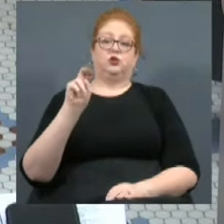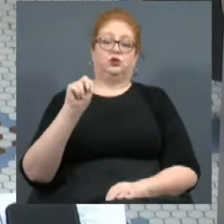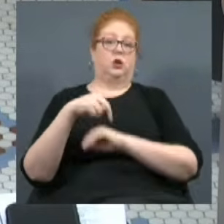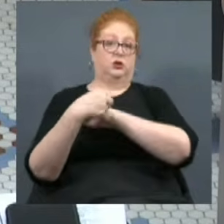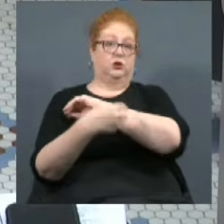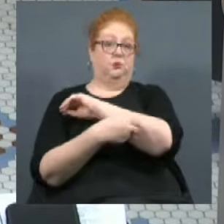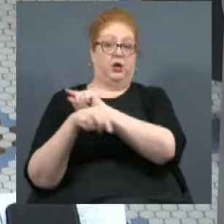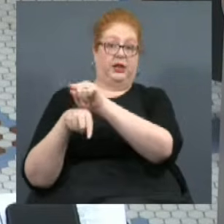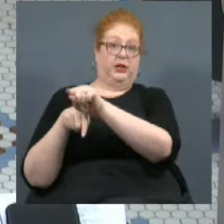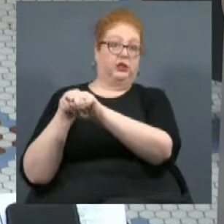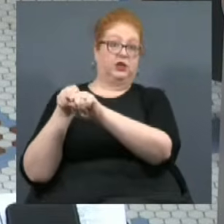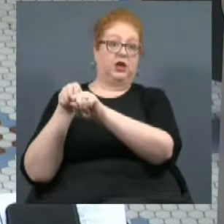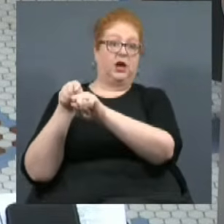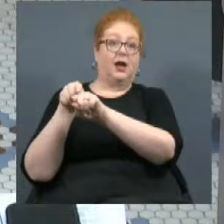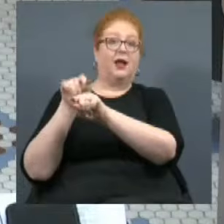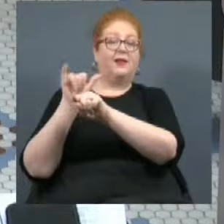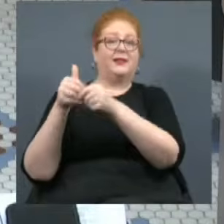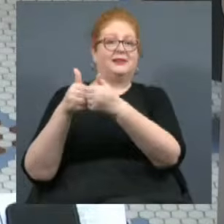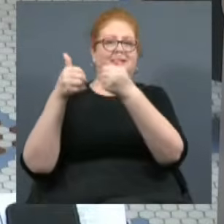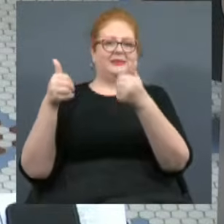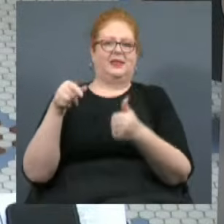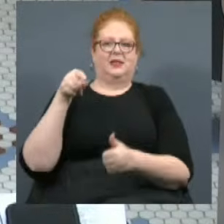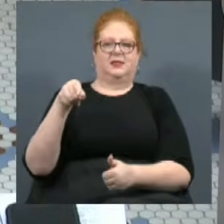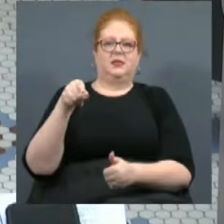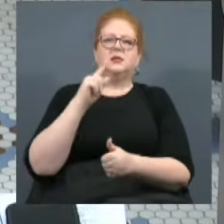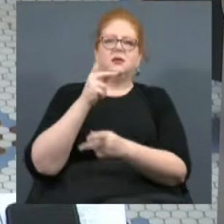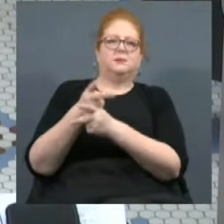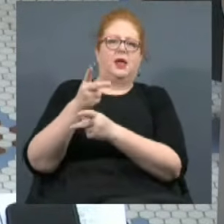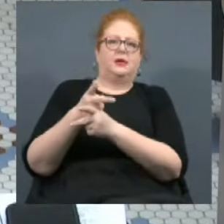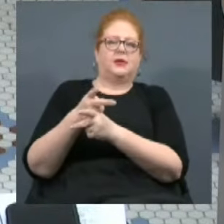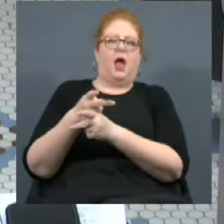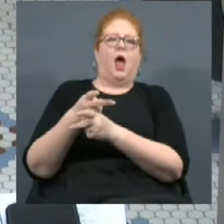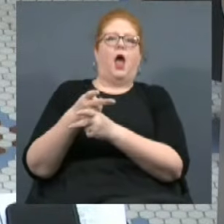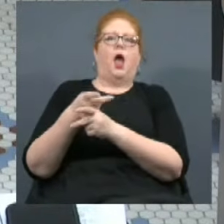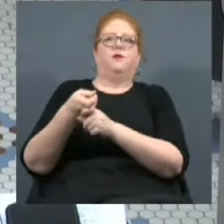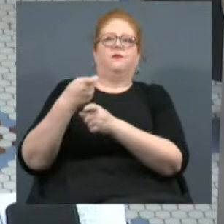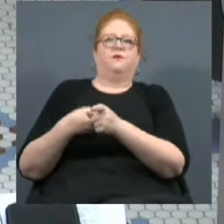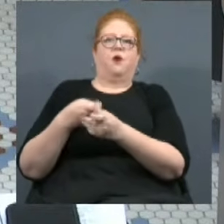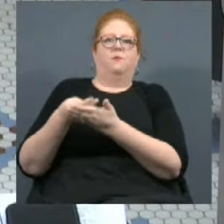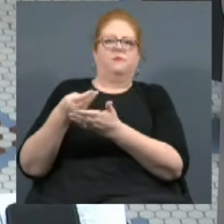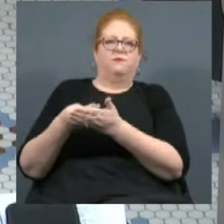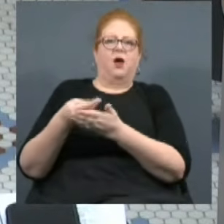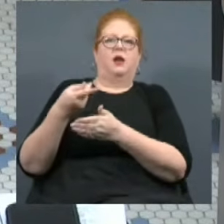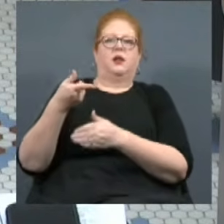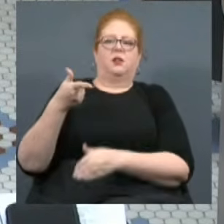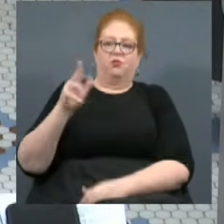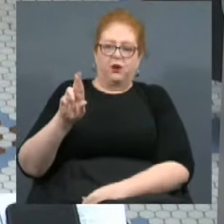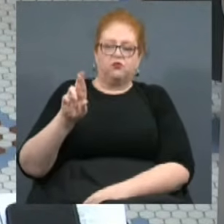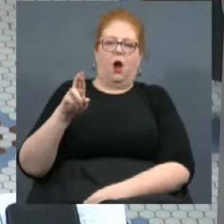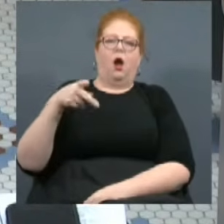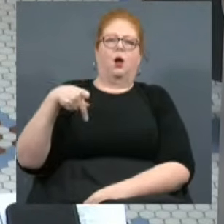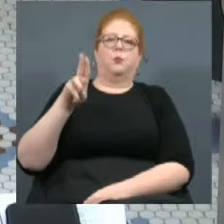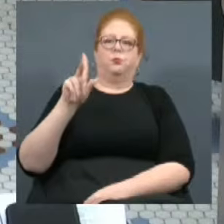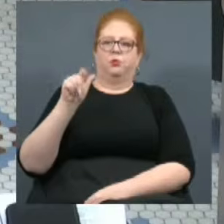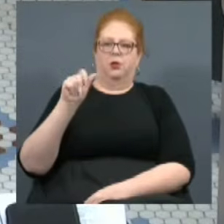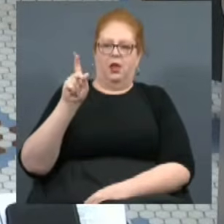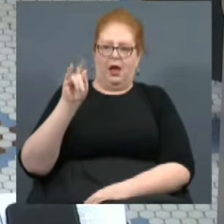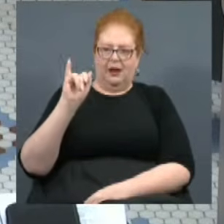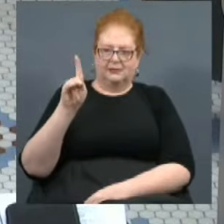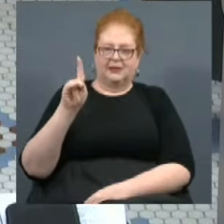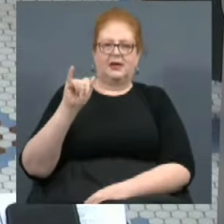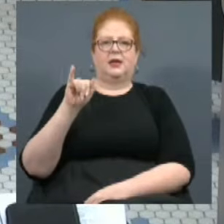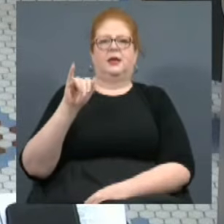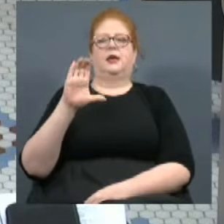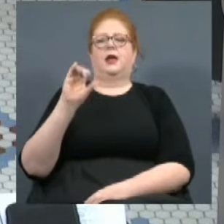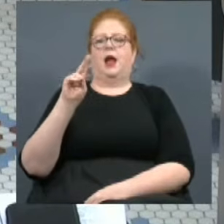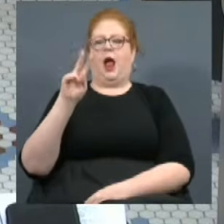a bridge that's maintained by funding provided through the City of Little Rock, Pulaski County, and North Little Rock. So each